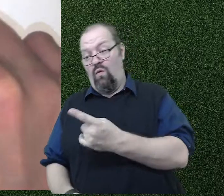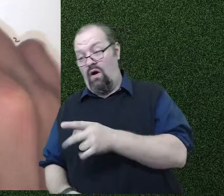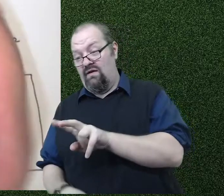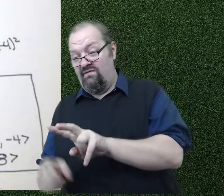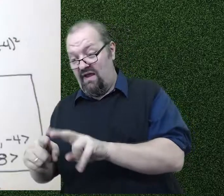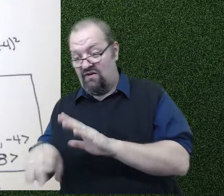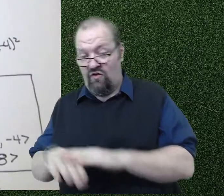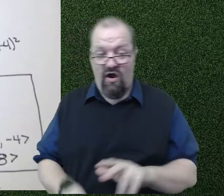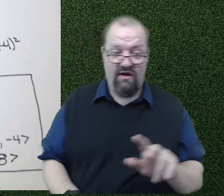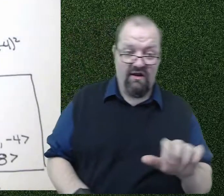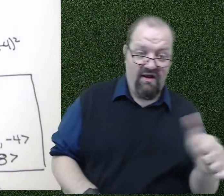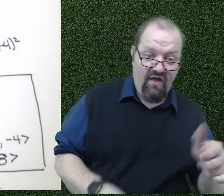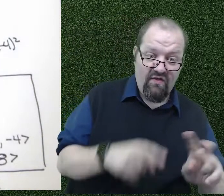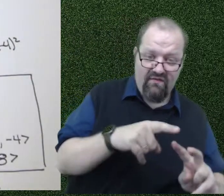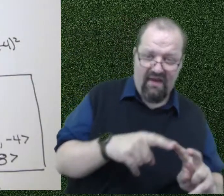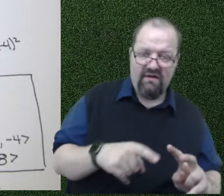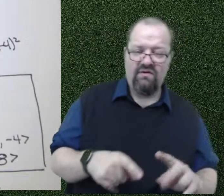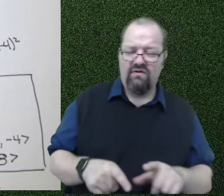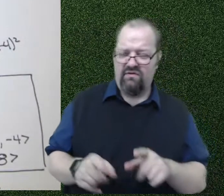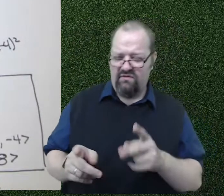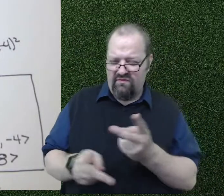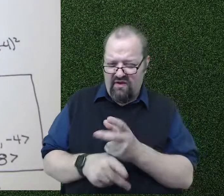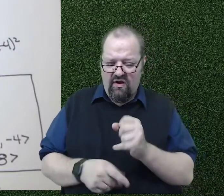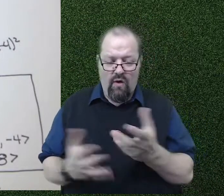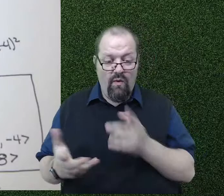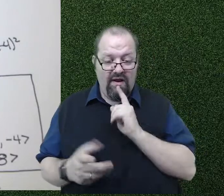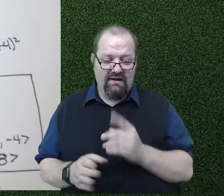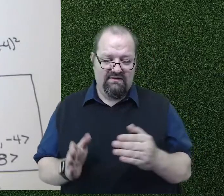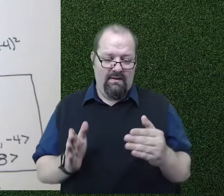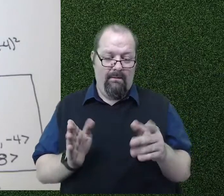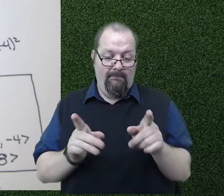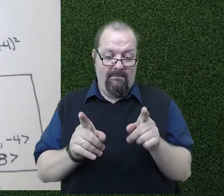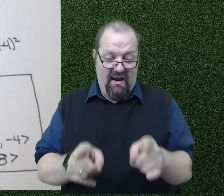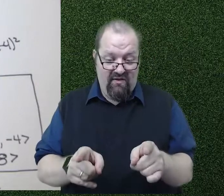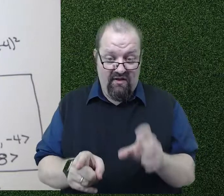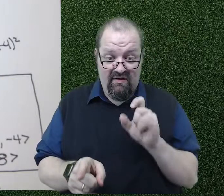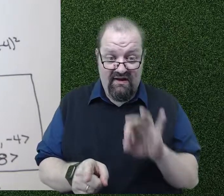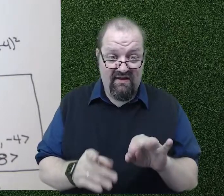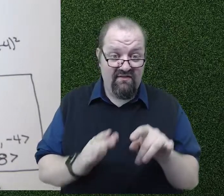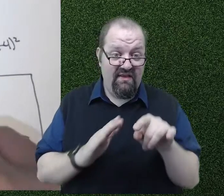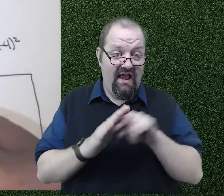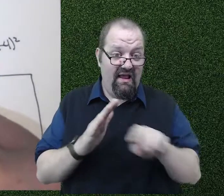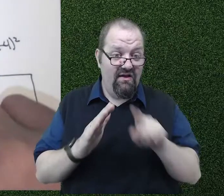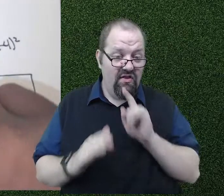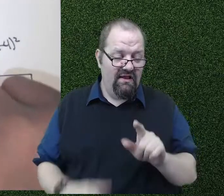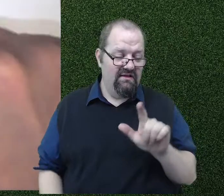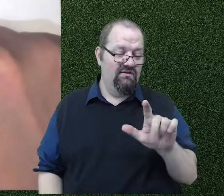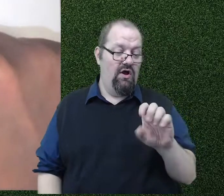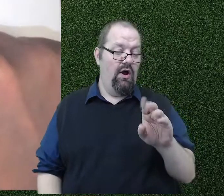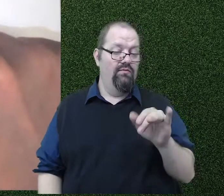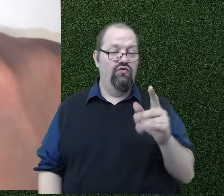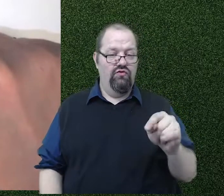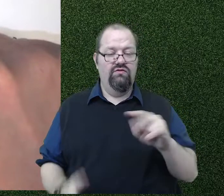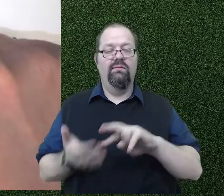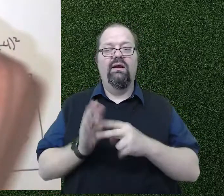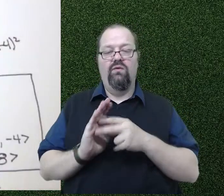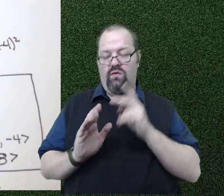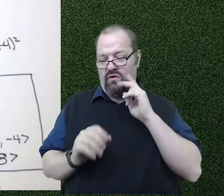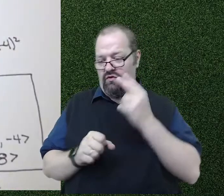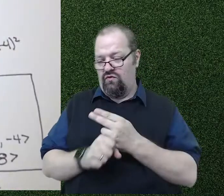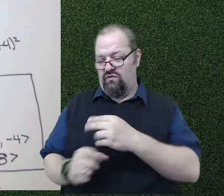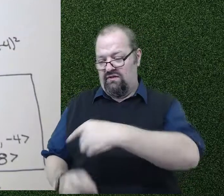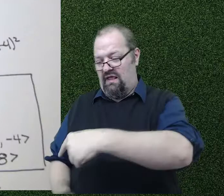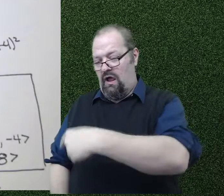of this vector that is parallel to this vector. If the angle is obtuse, the projection is in the opposite direction from